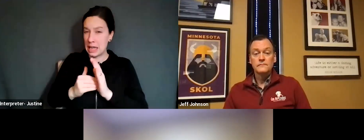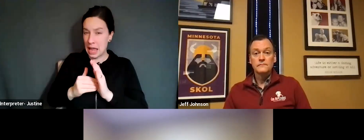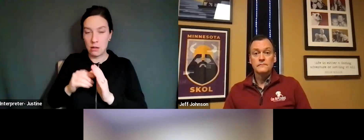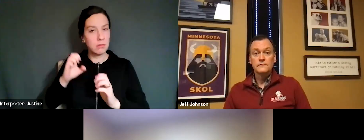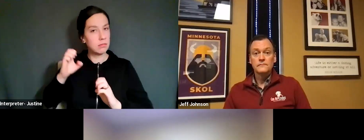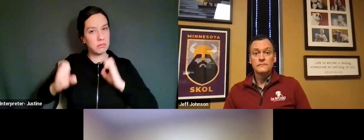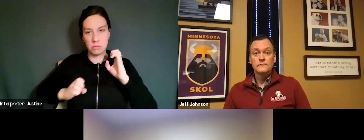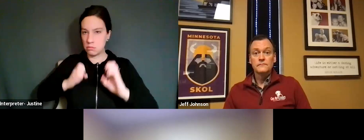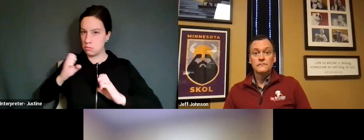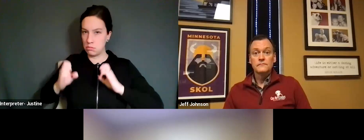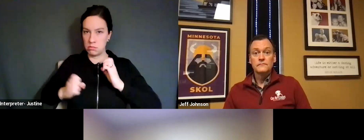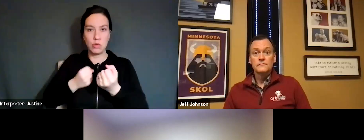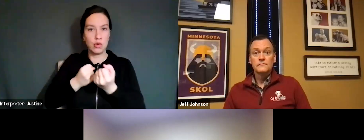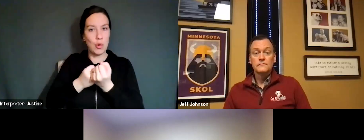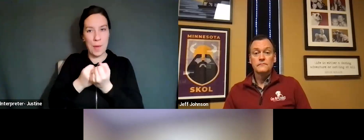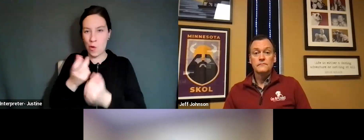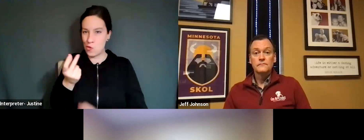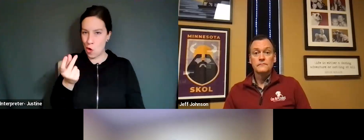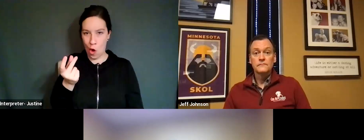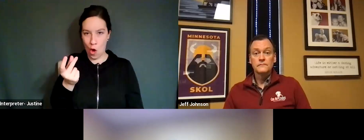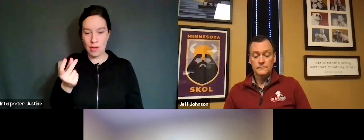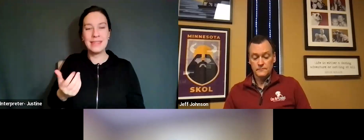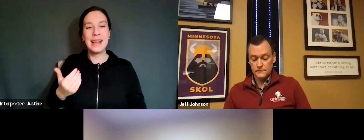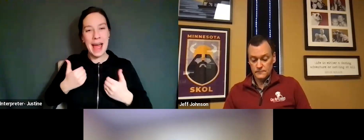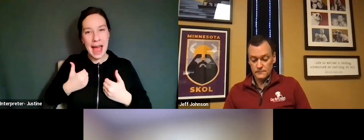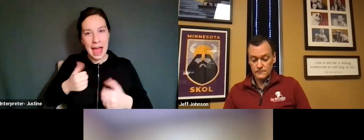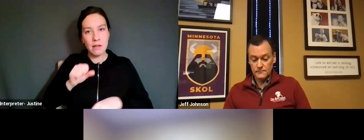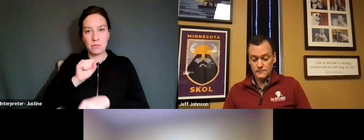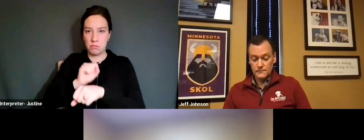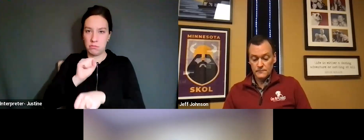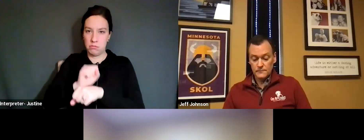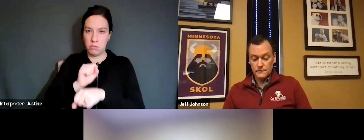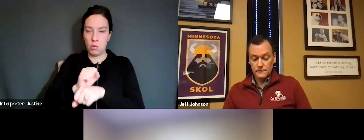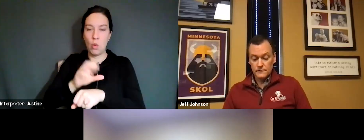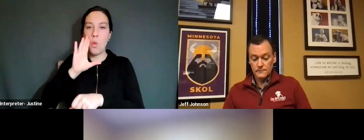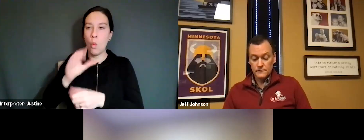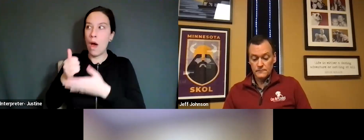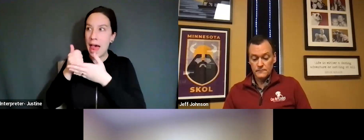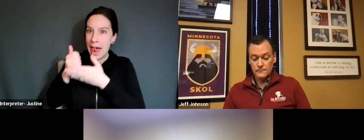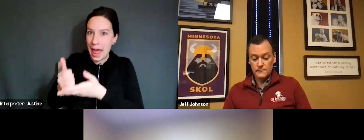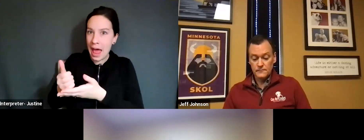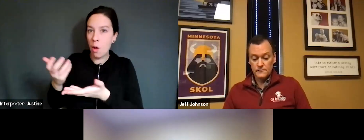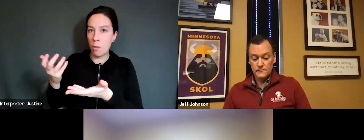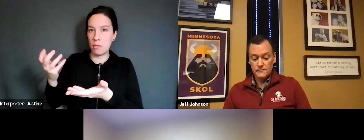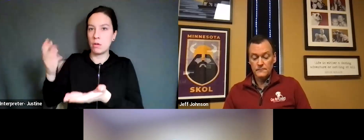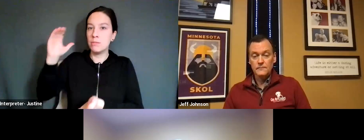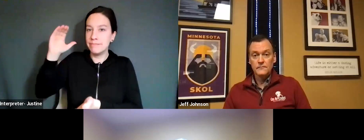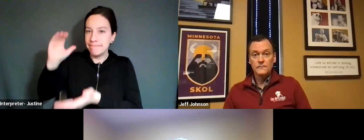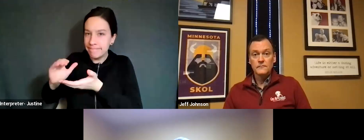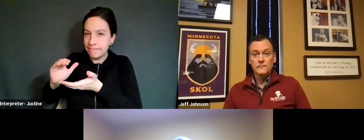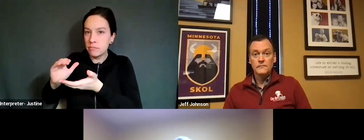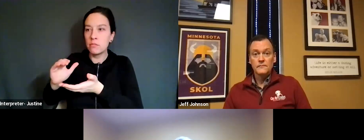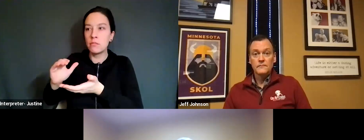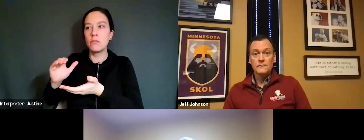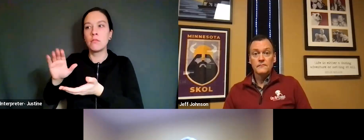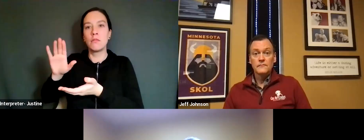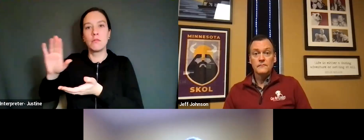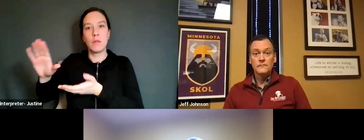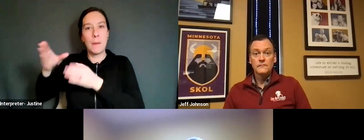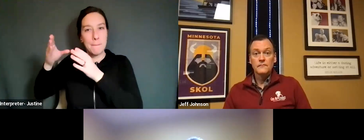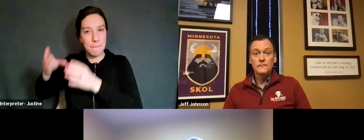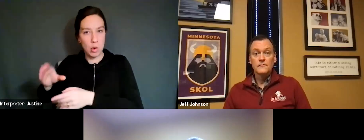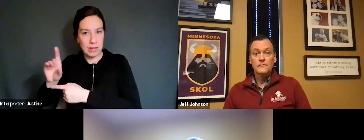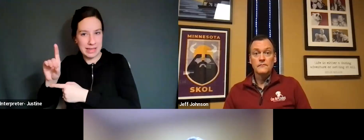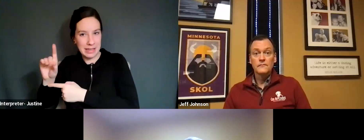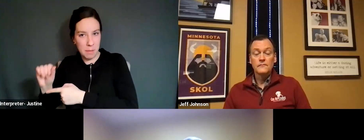because, again, they are task trained to mitigate the effects of a person's disability. Emotional support dogs are a little more like therapy dogs, and